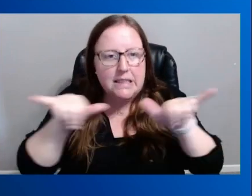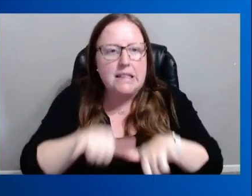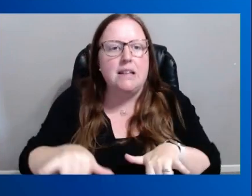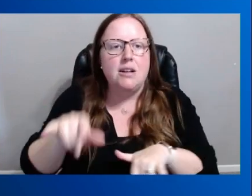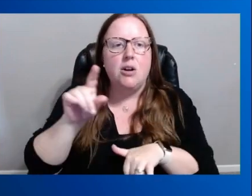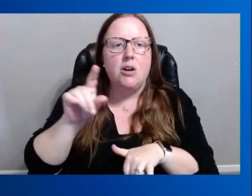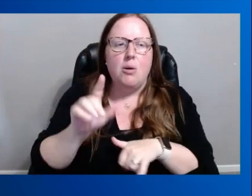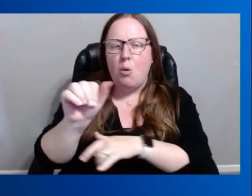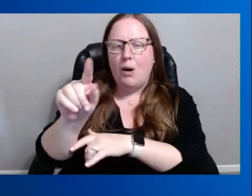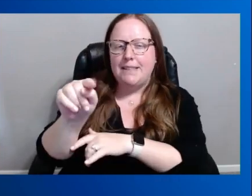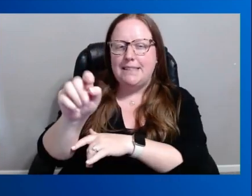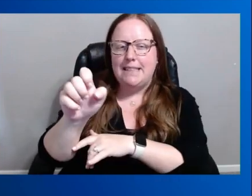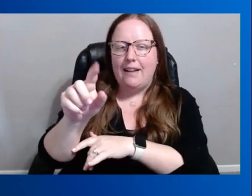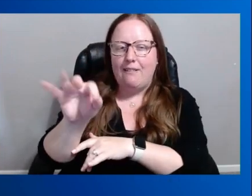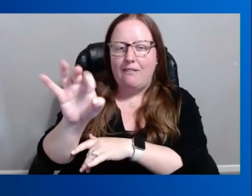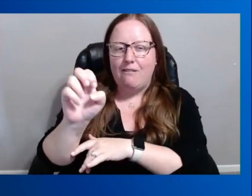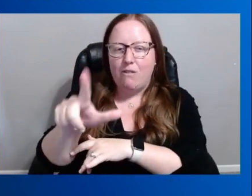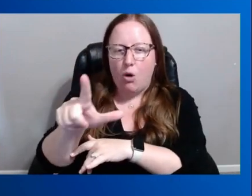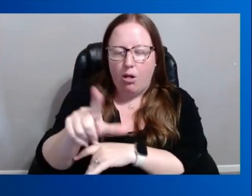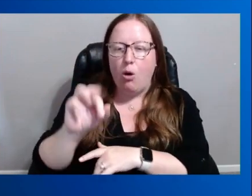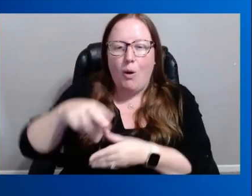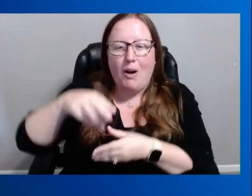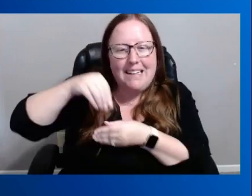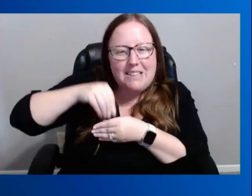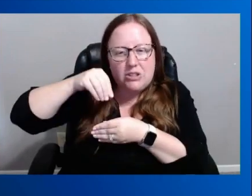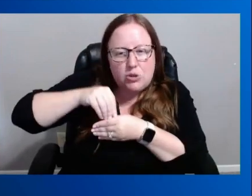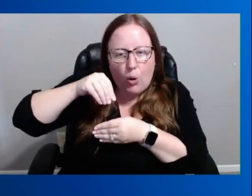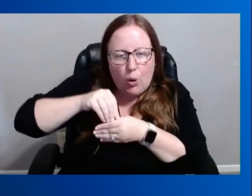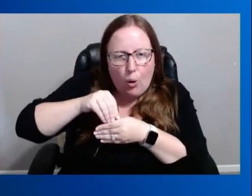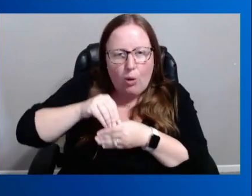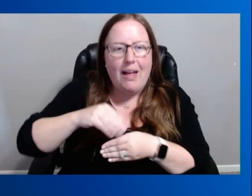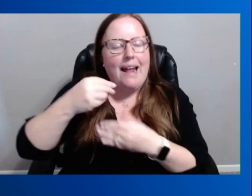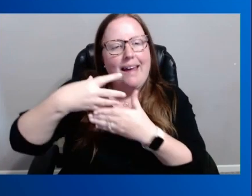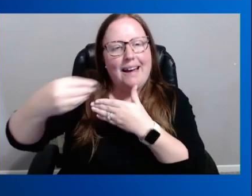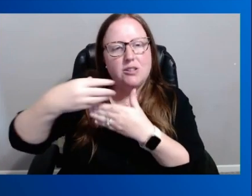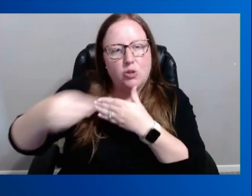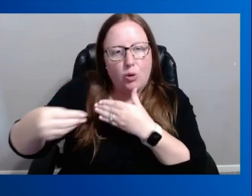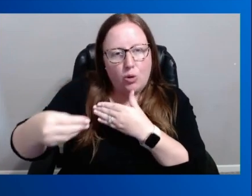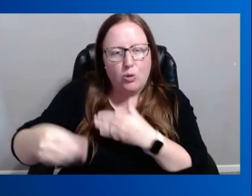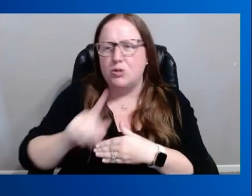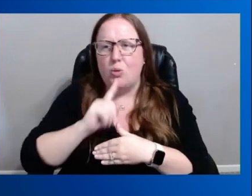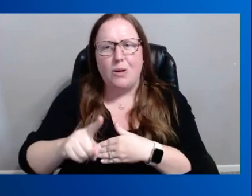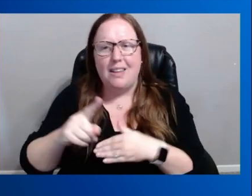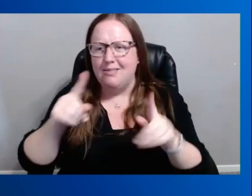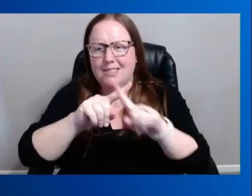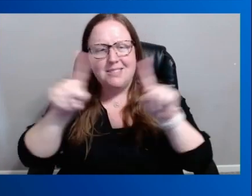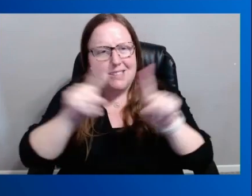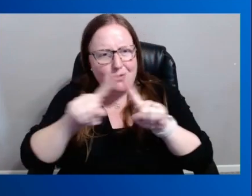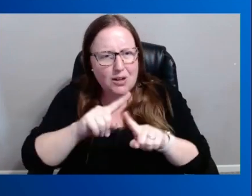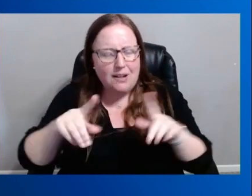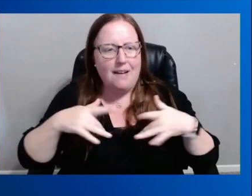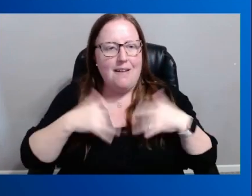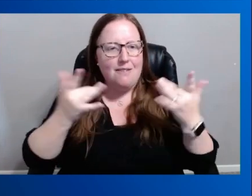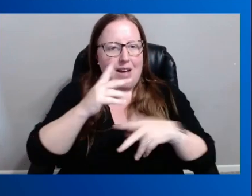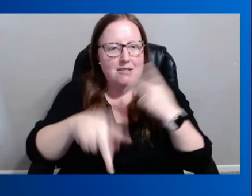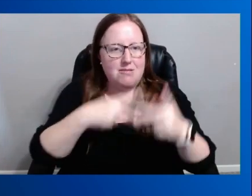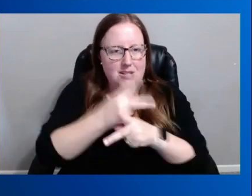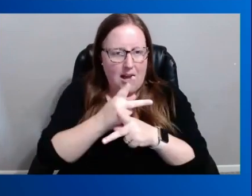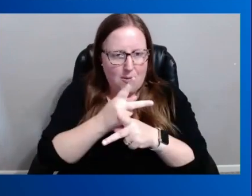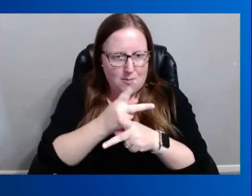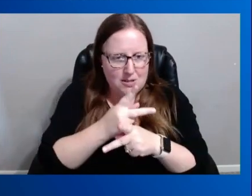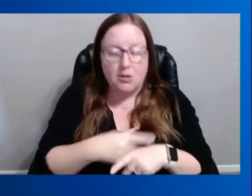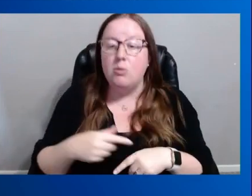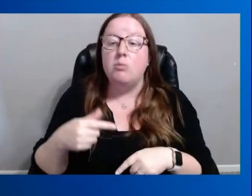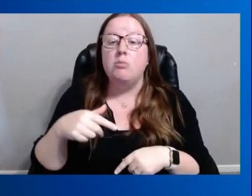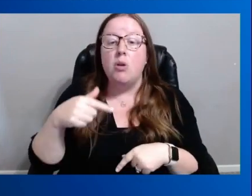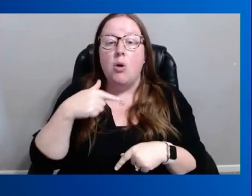or delta events or internal and external? So many different event types. And when I kind of